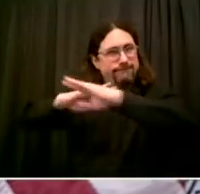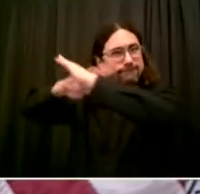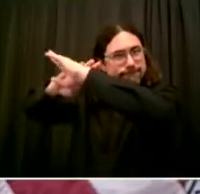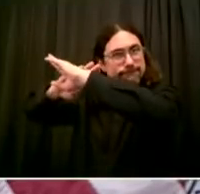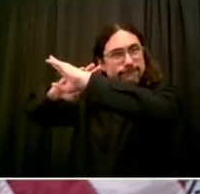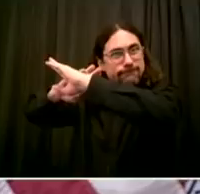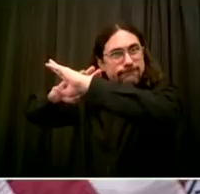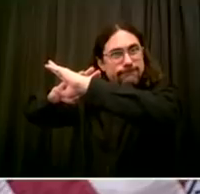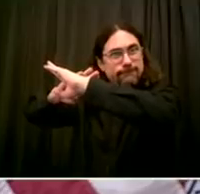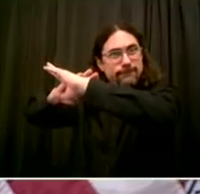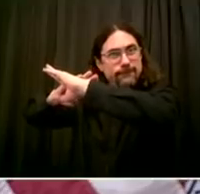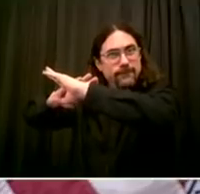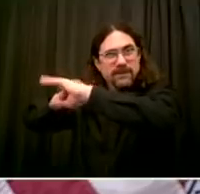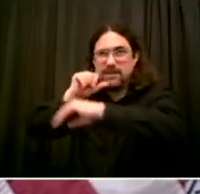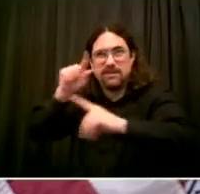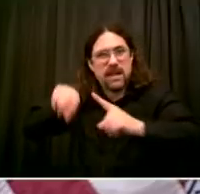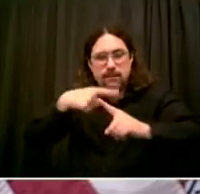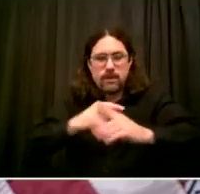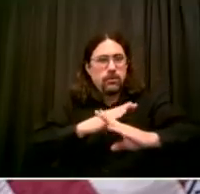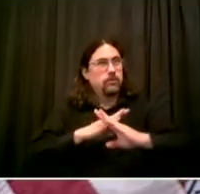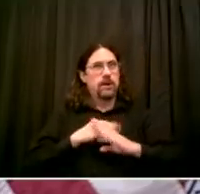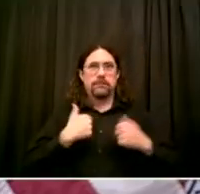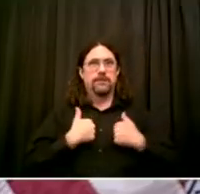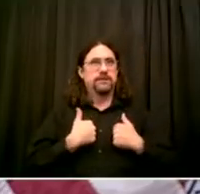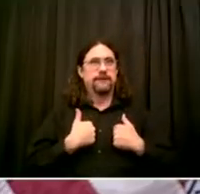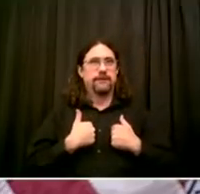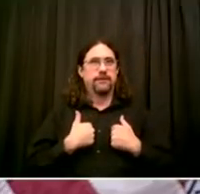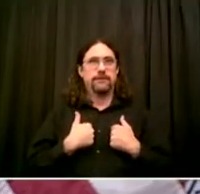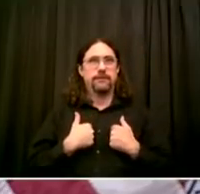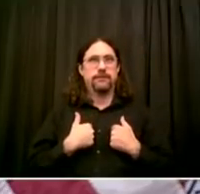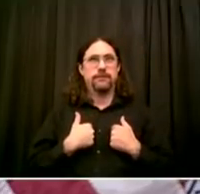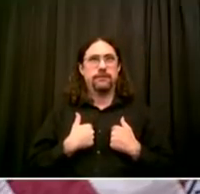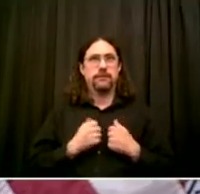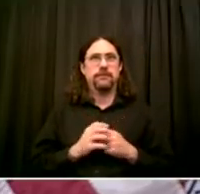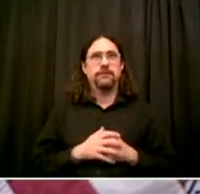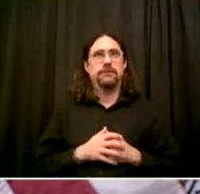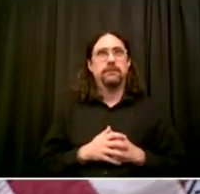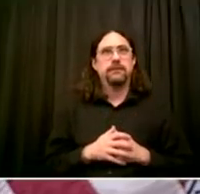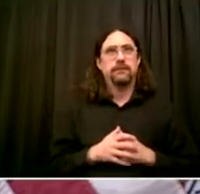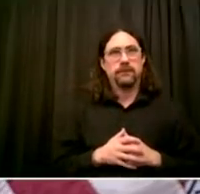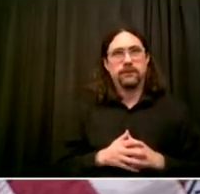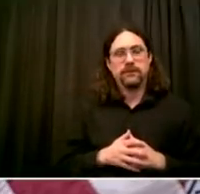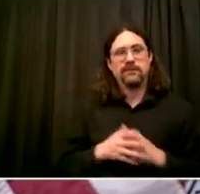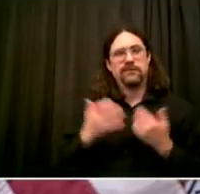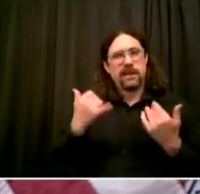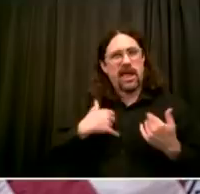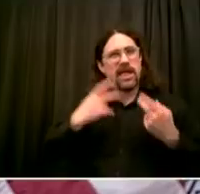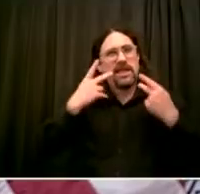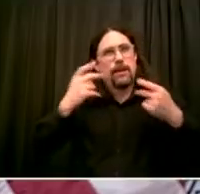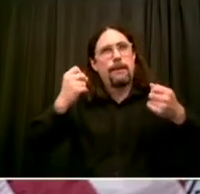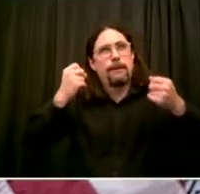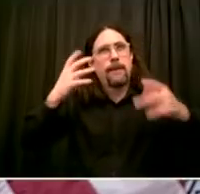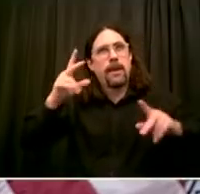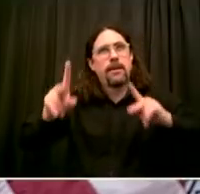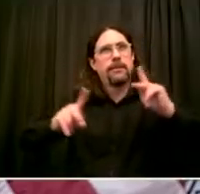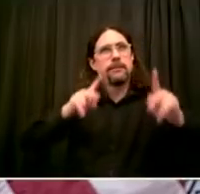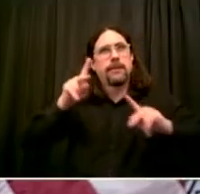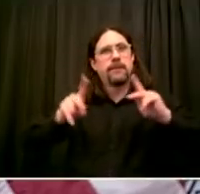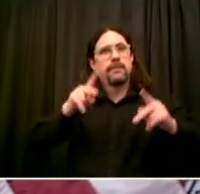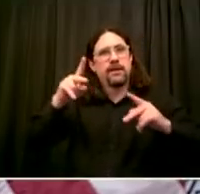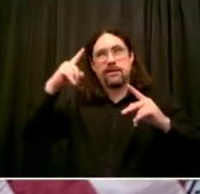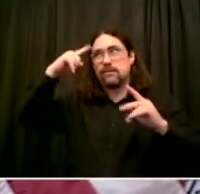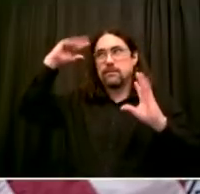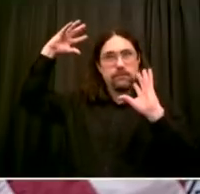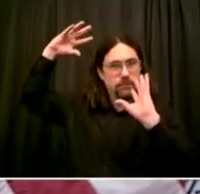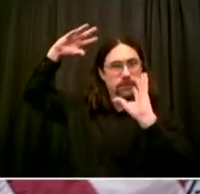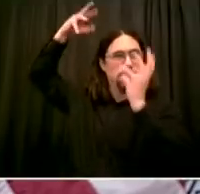to see one of their elders in danger. But folks need to know they will get the support, and that's particularly the crucial work that Dr. Amanda Johnson and